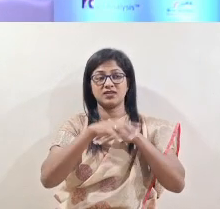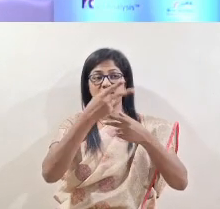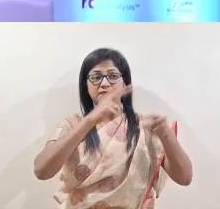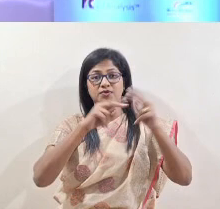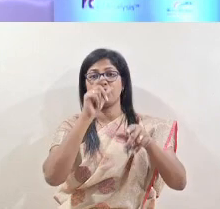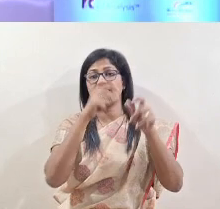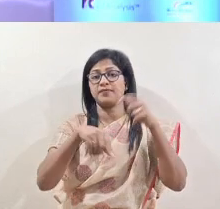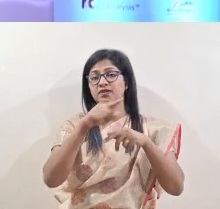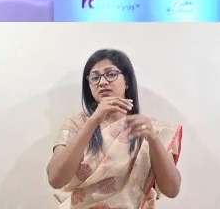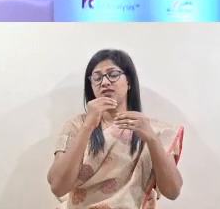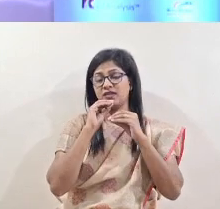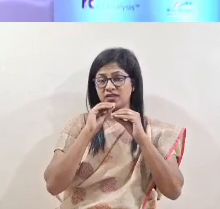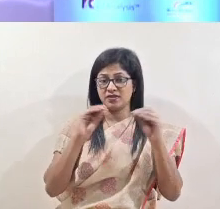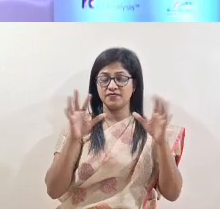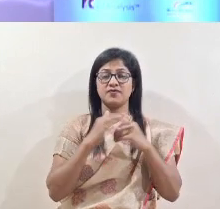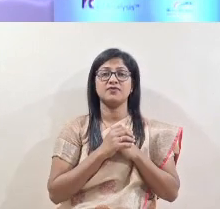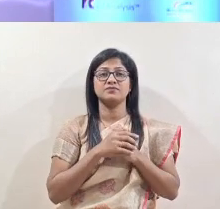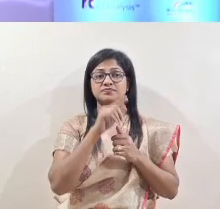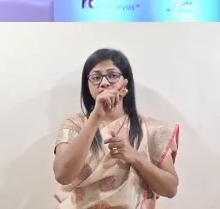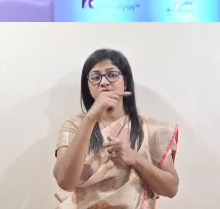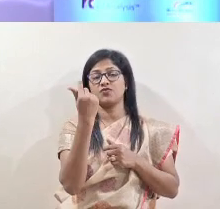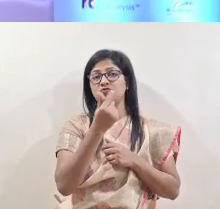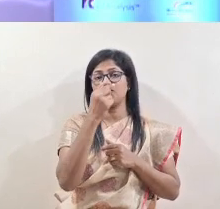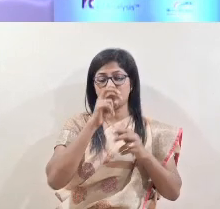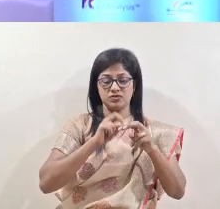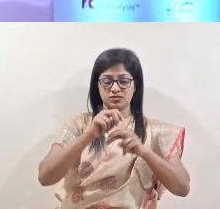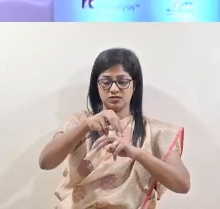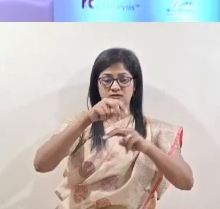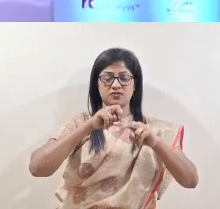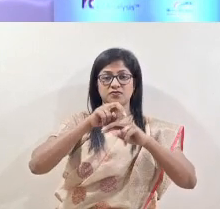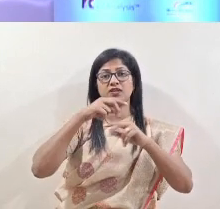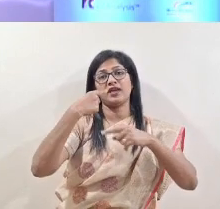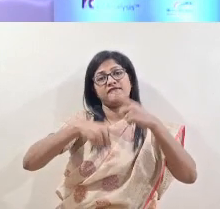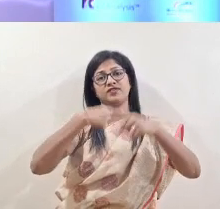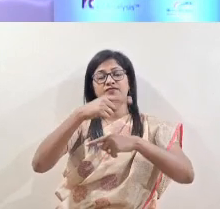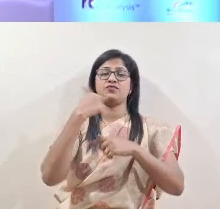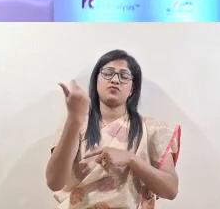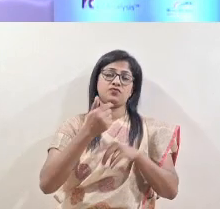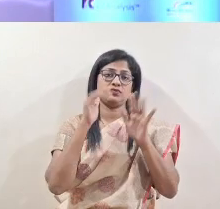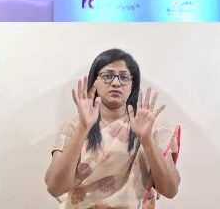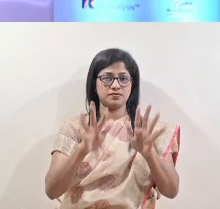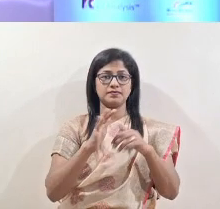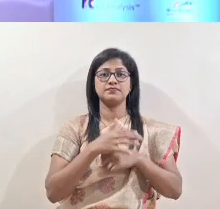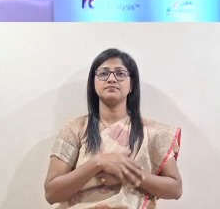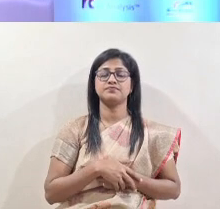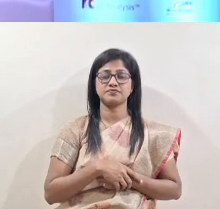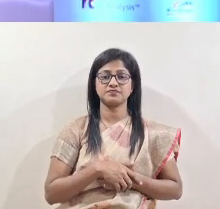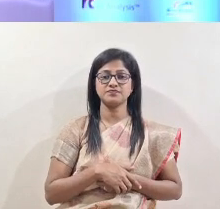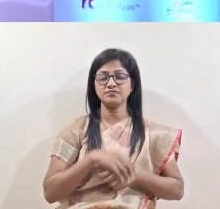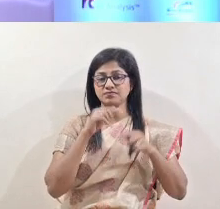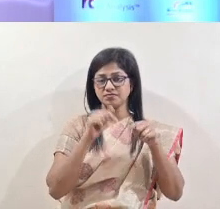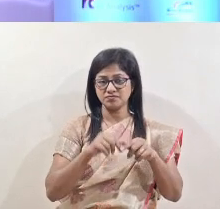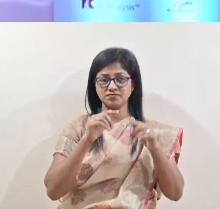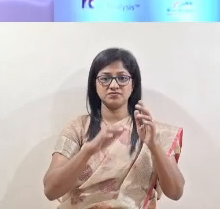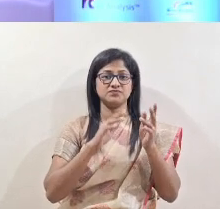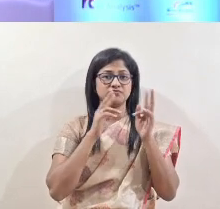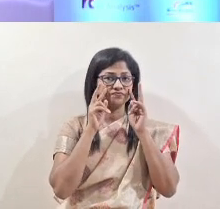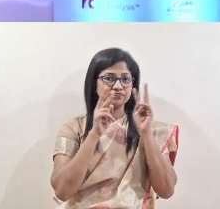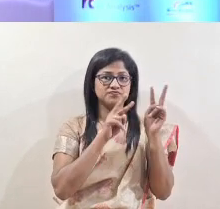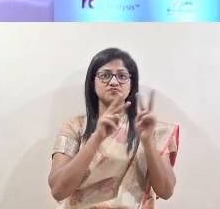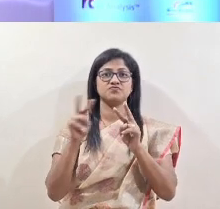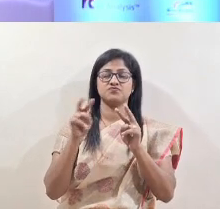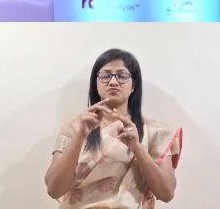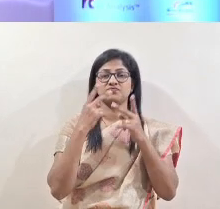that they are using the crosswalk facilities on the daily basis. Now let's shift our focus to